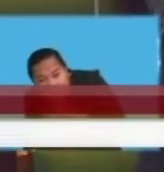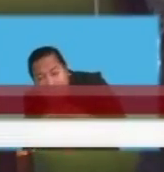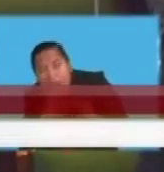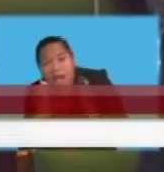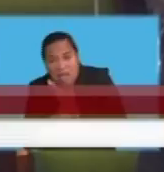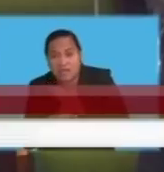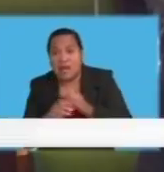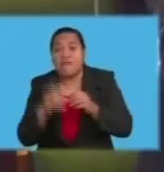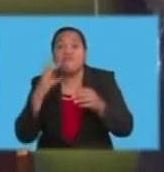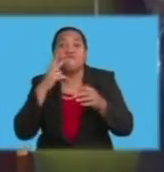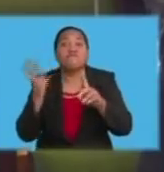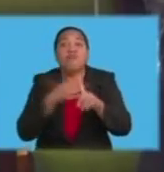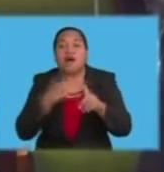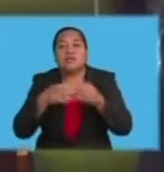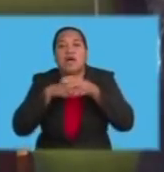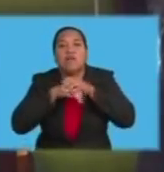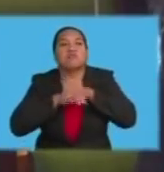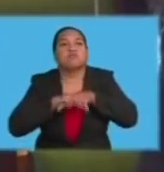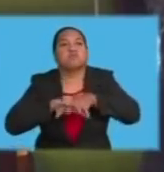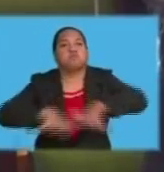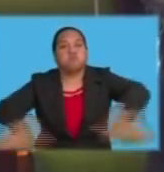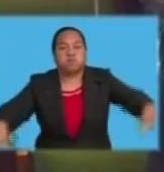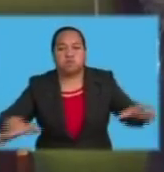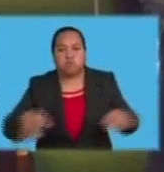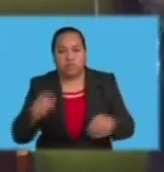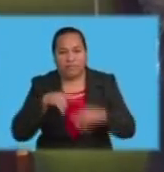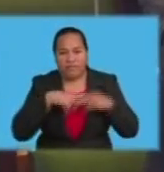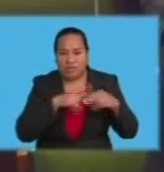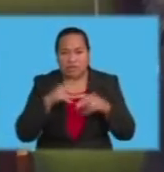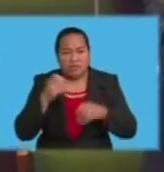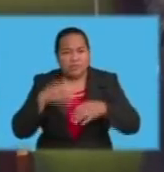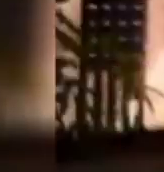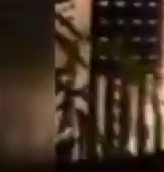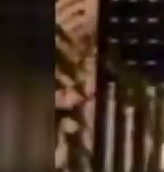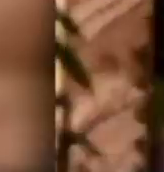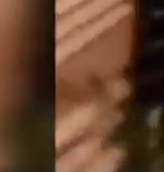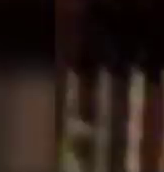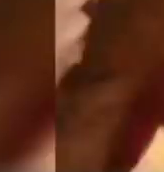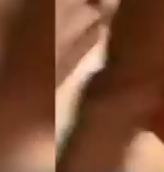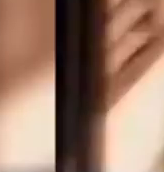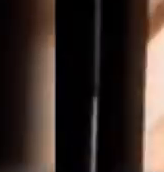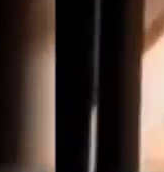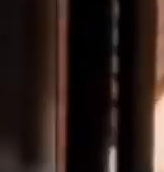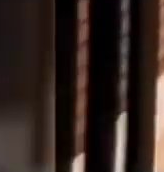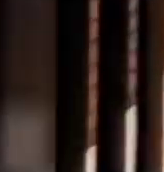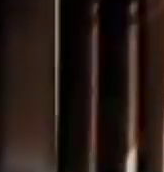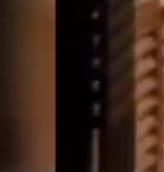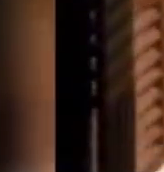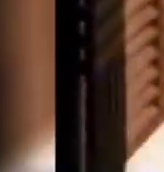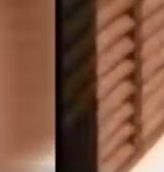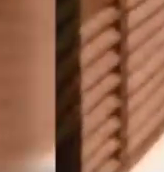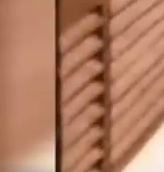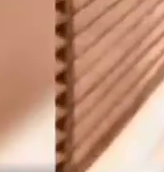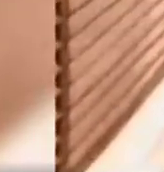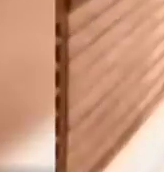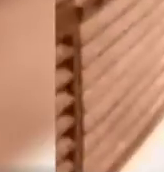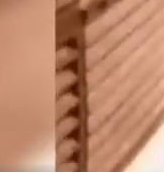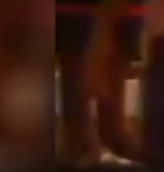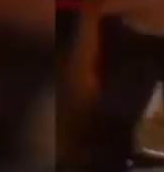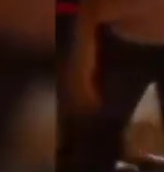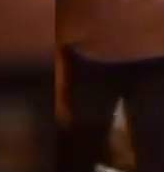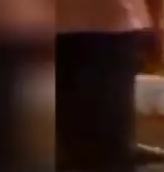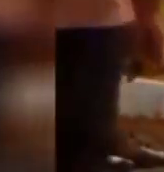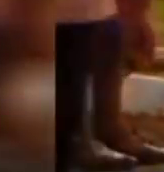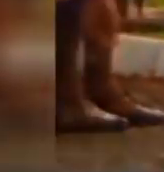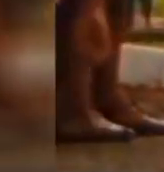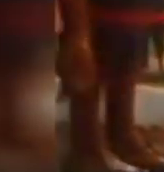the country spread, racial violence, attacks, some organized, some random, some opportunistic. It was hell on earth, Madam Speaker. It was chaos. And anyone who